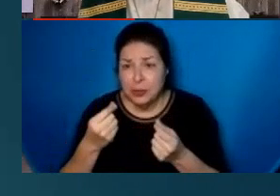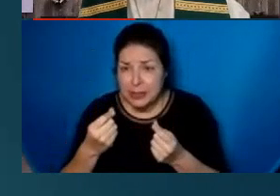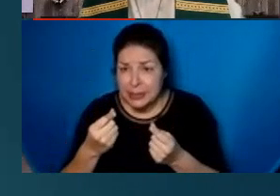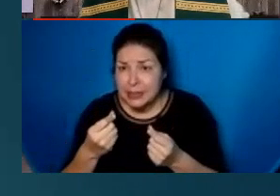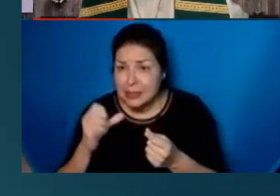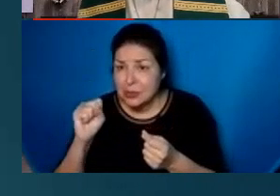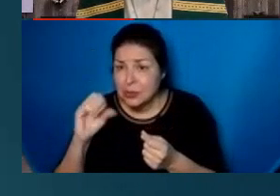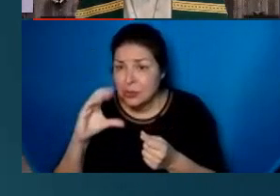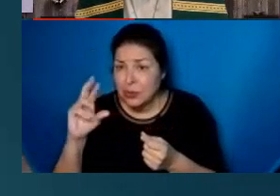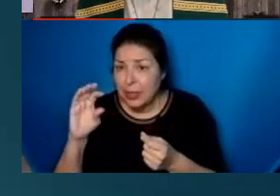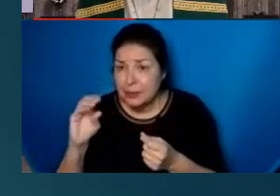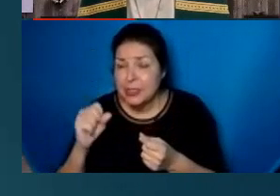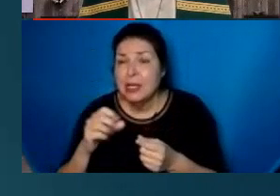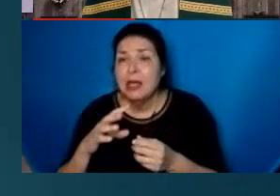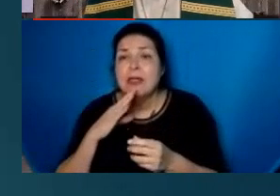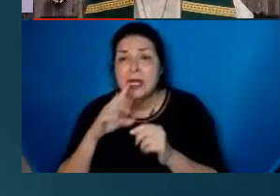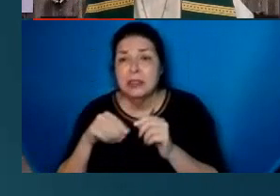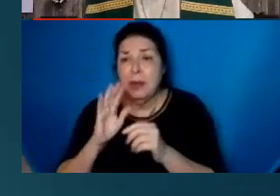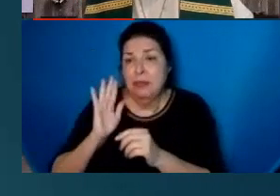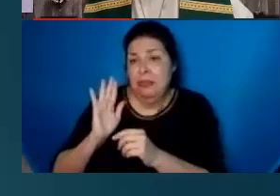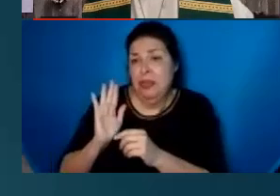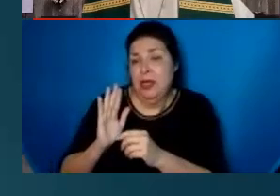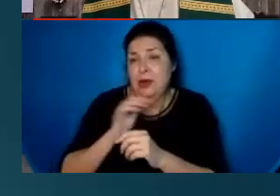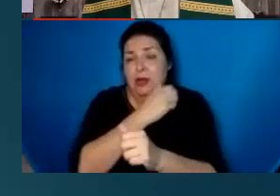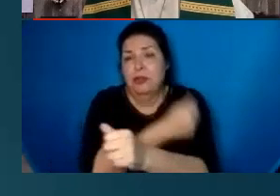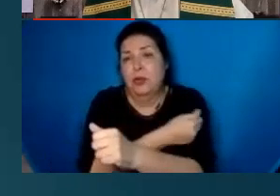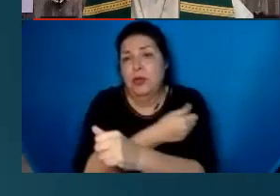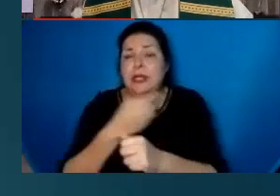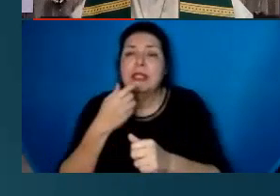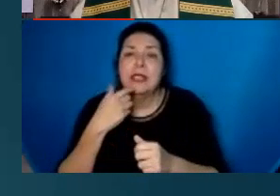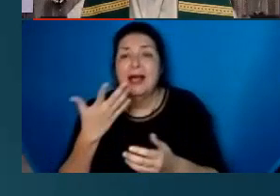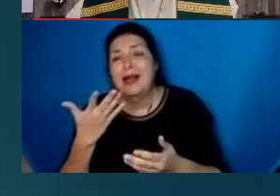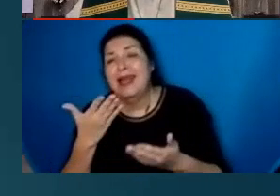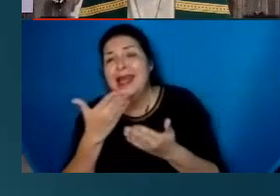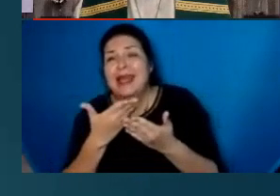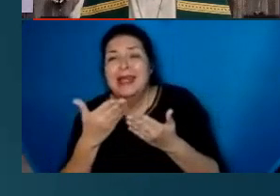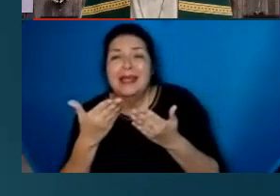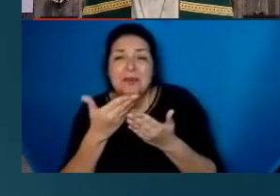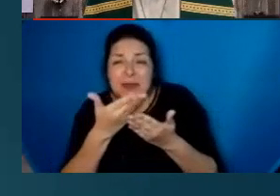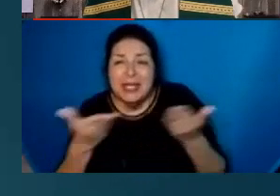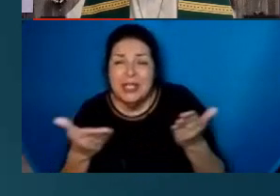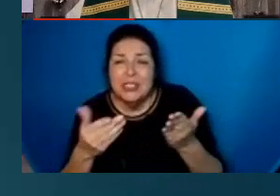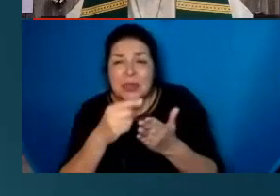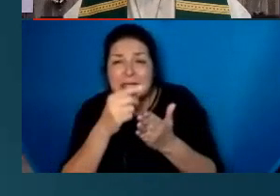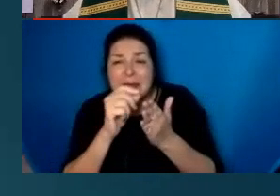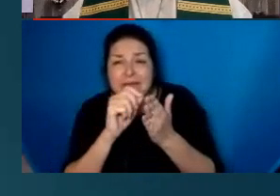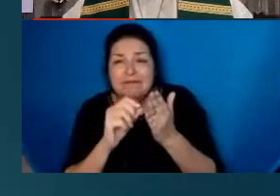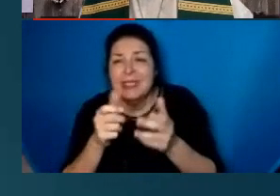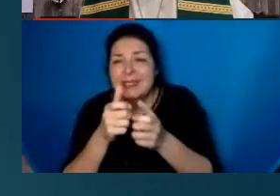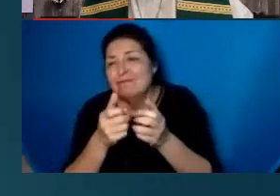authorities. They might say something like, "Here's what the text says, and Rabbi